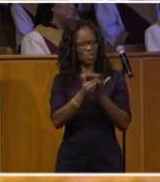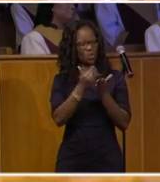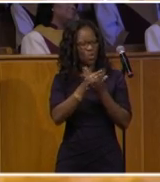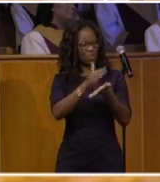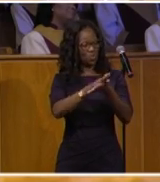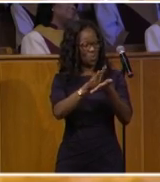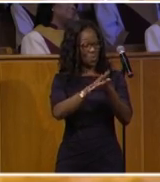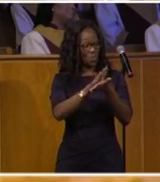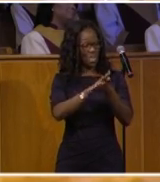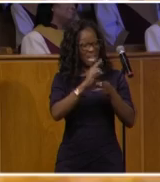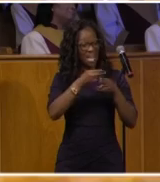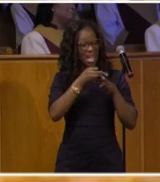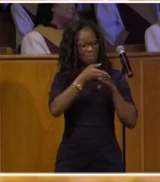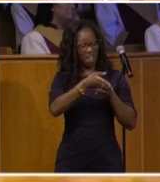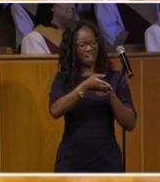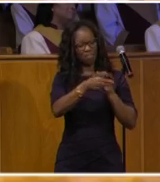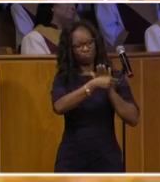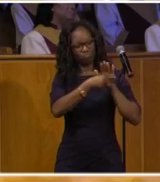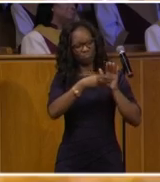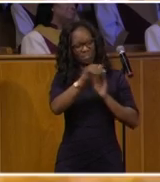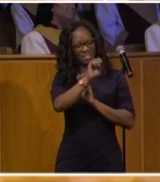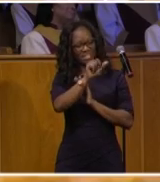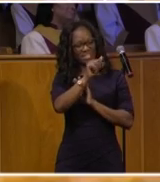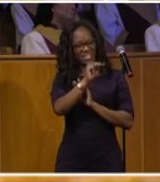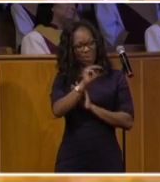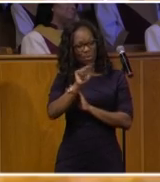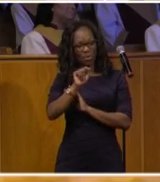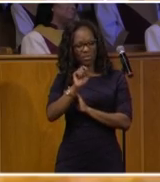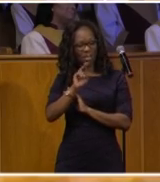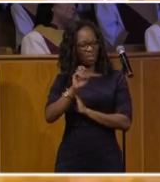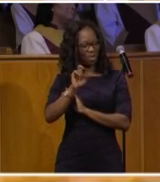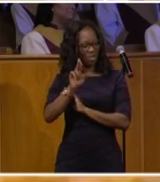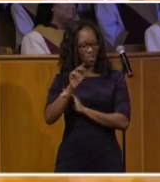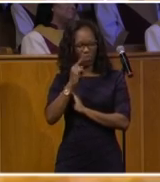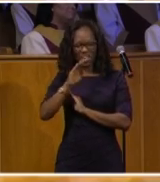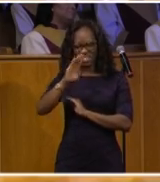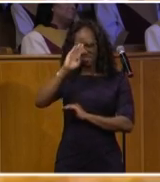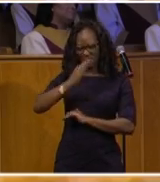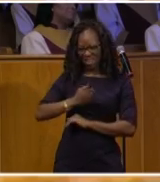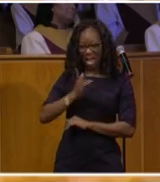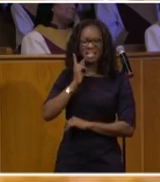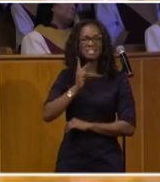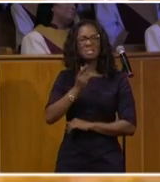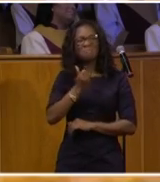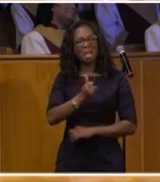is named Samuel Tucker for his son. I can see Mr. Tucker now.